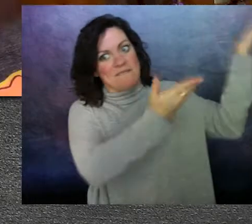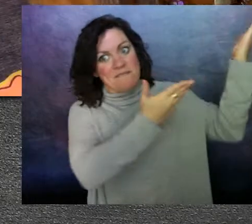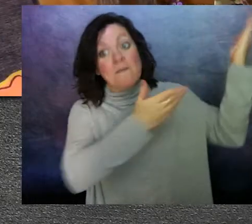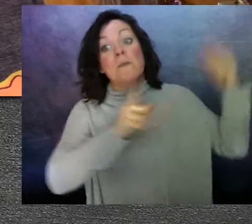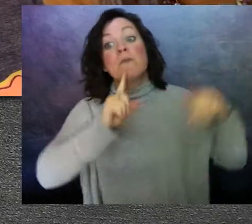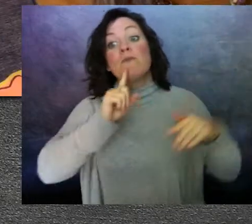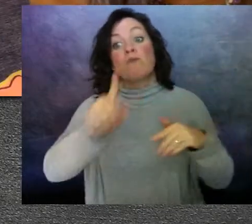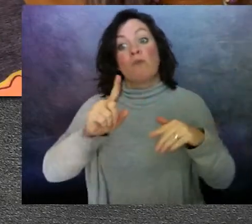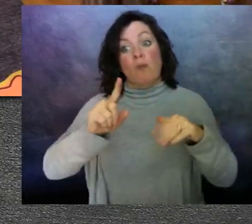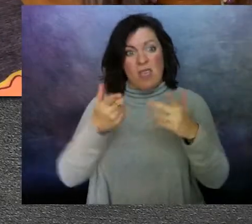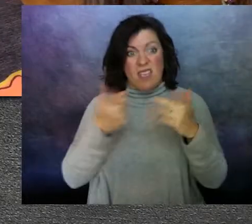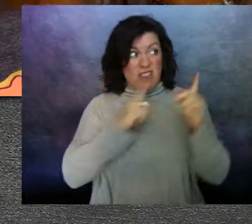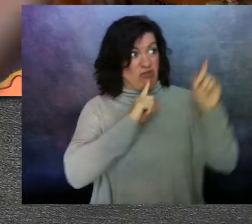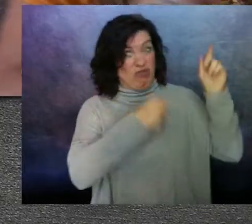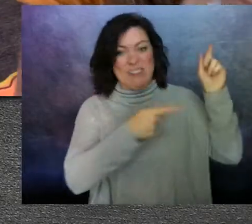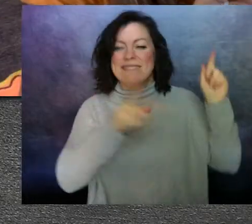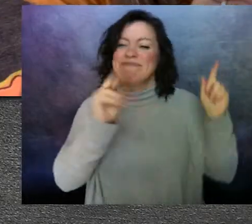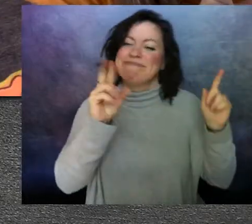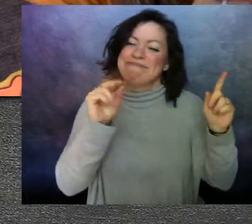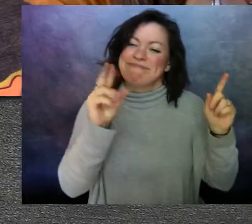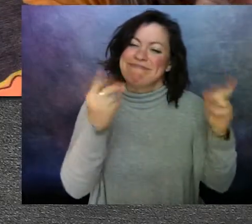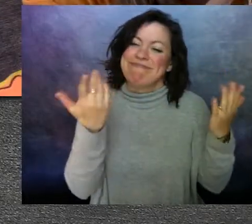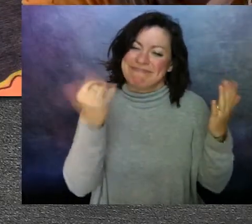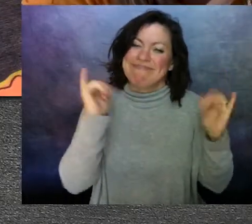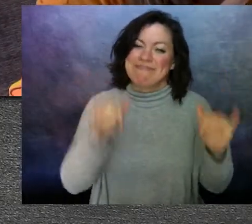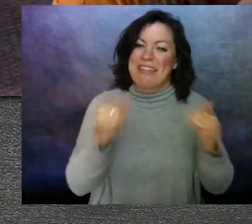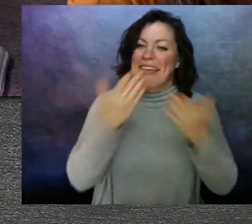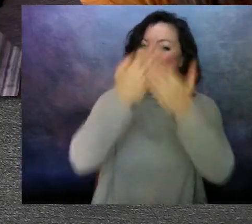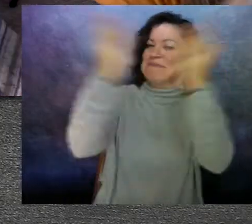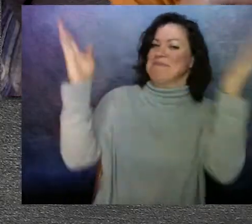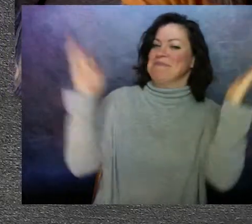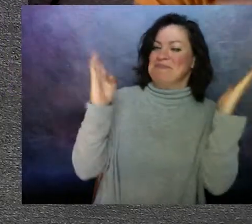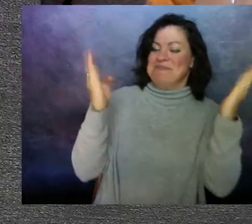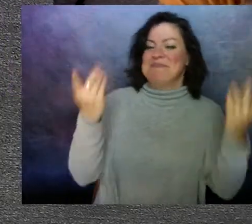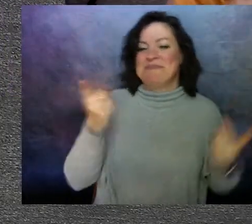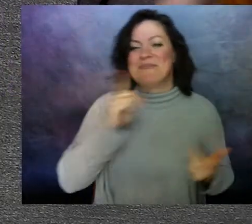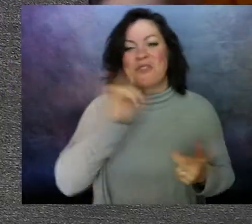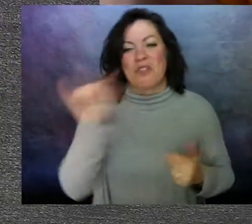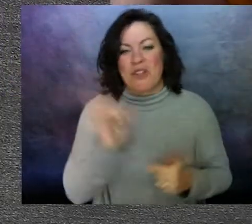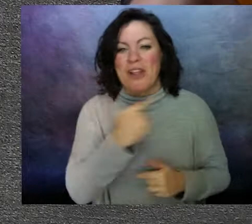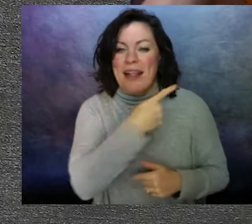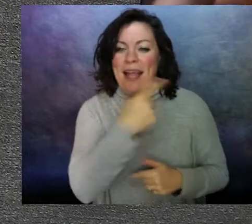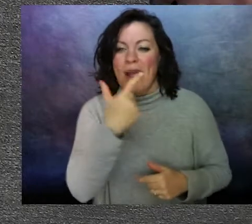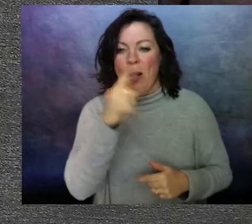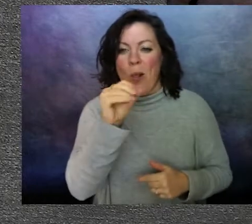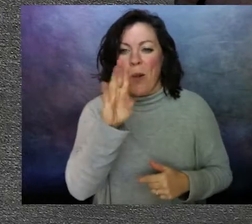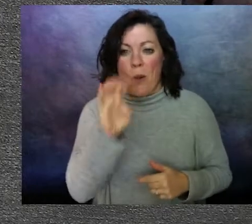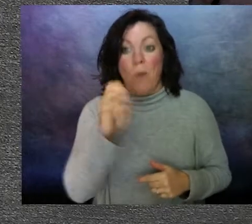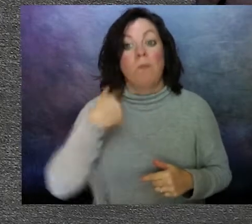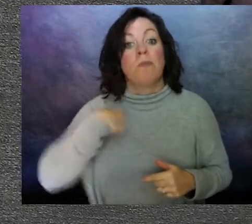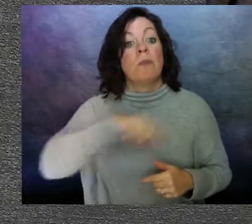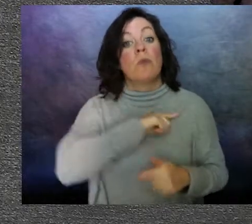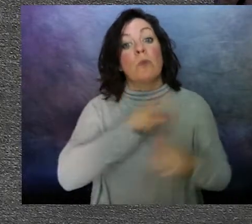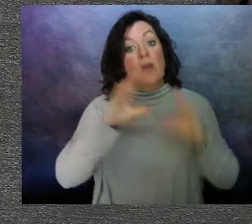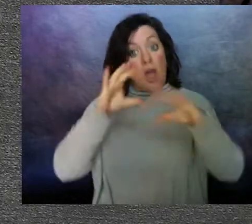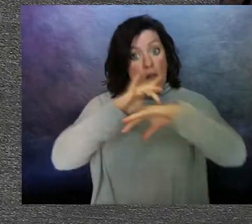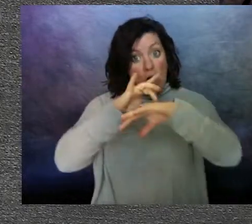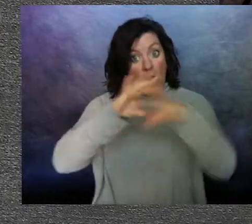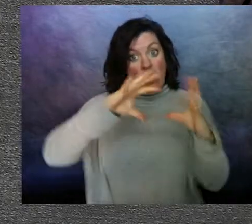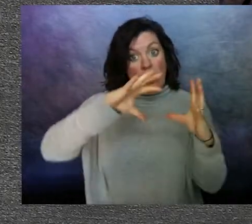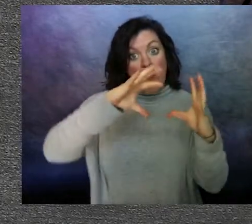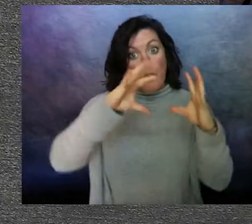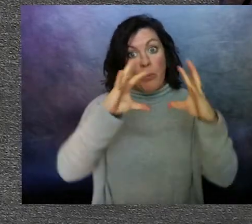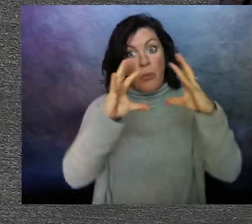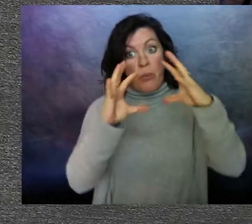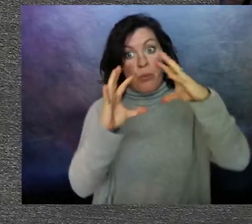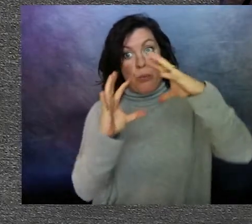Earth. It's up in space. This is just a model. But our planet floating in space looks like this from